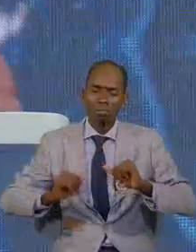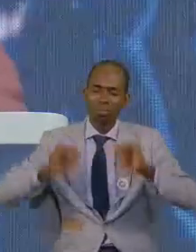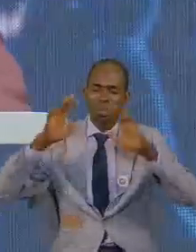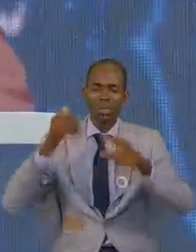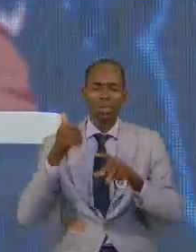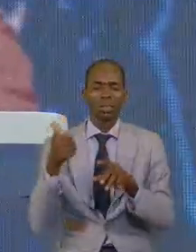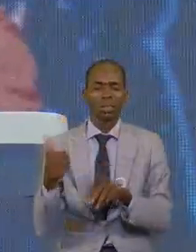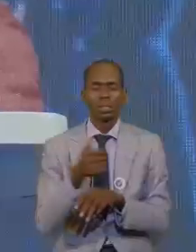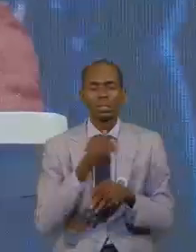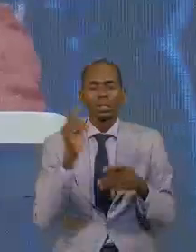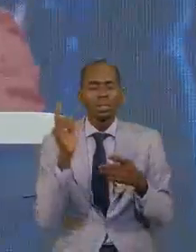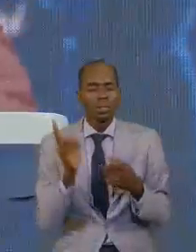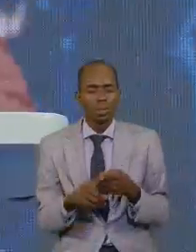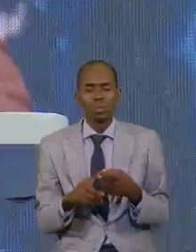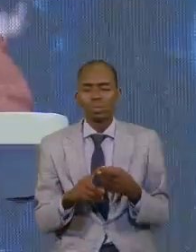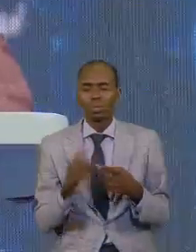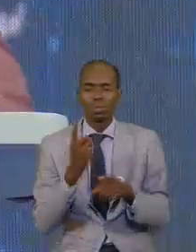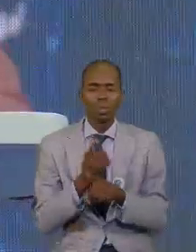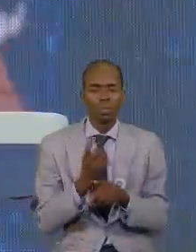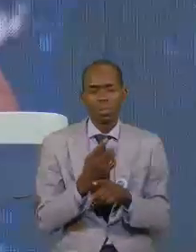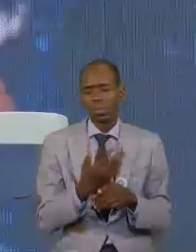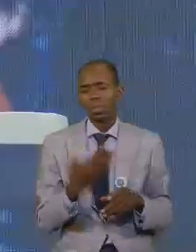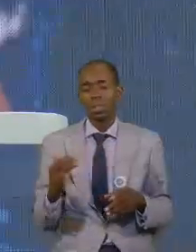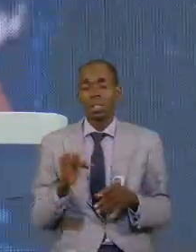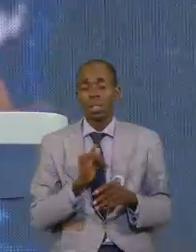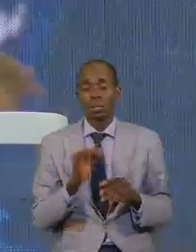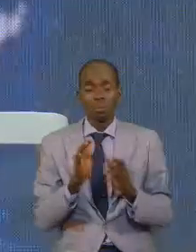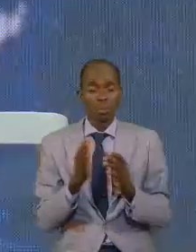both here and online and everywhere,